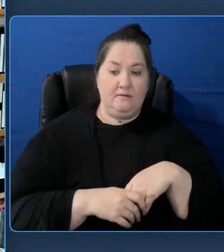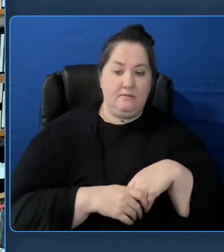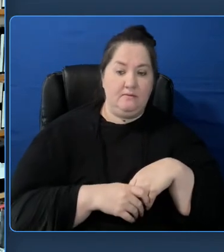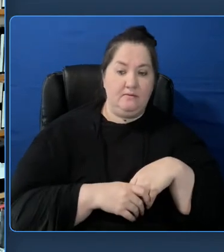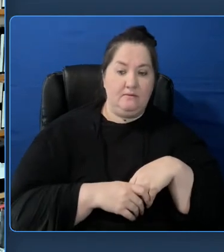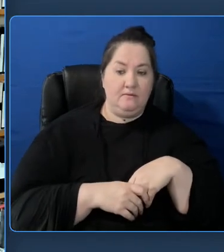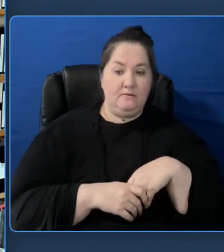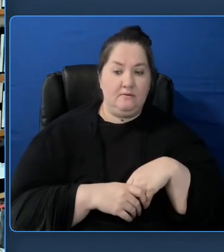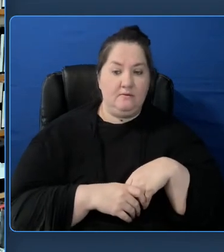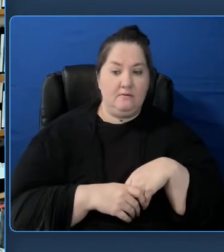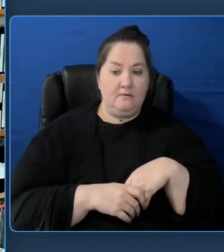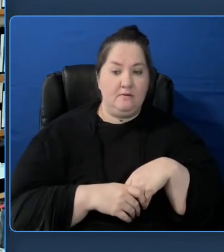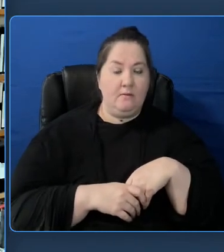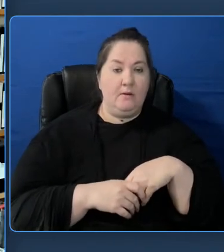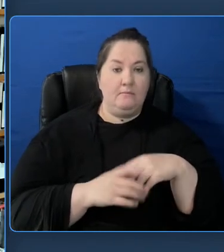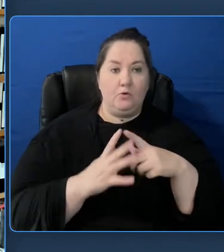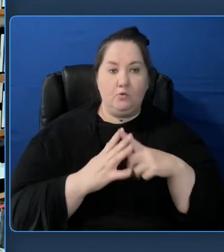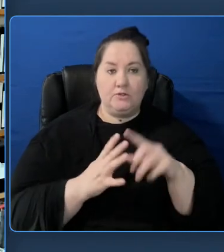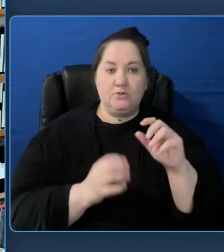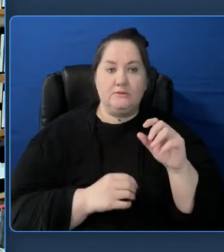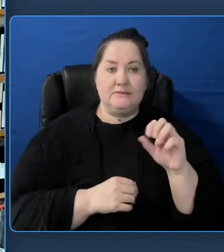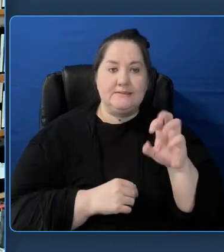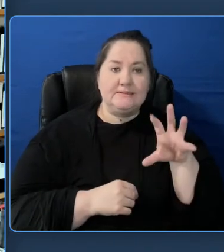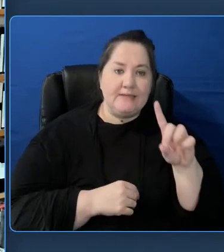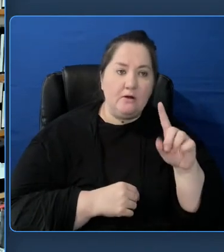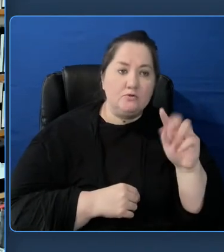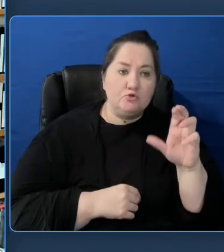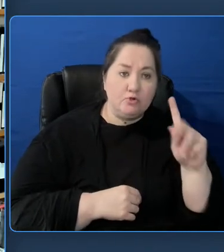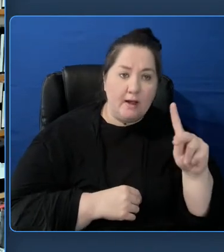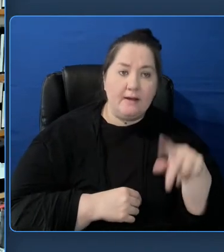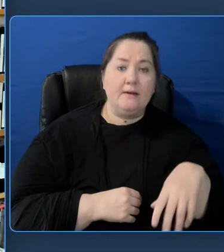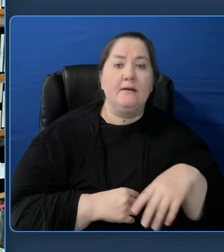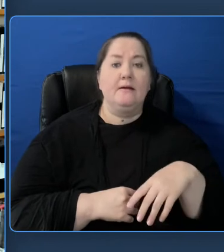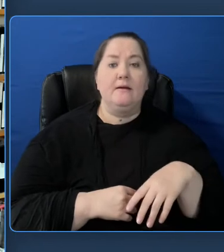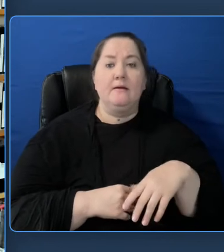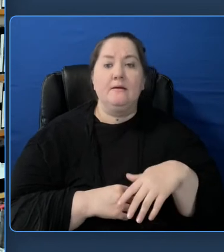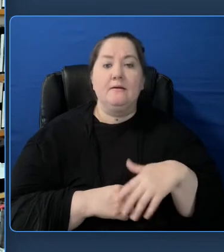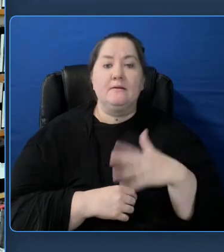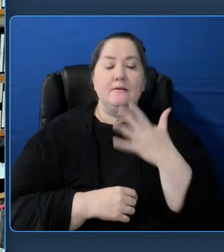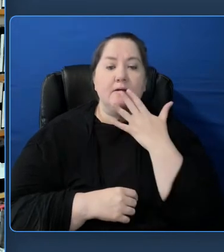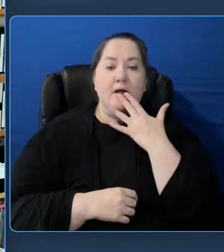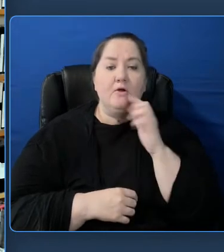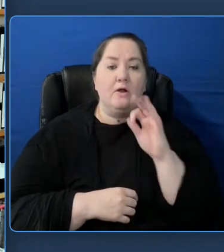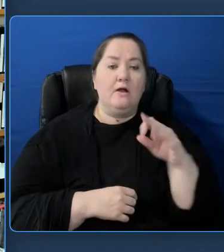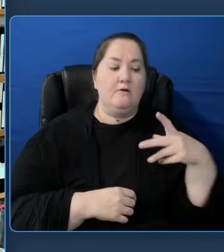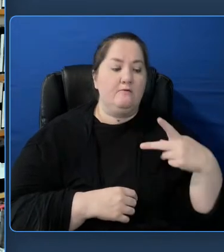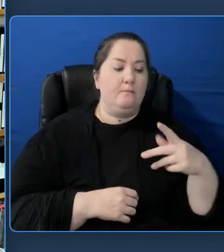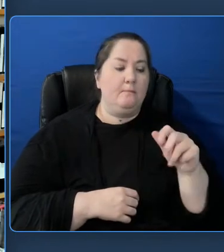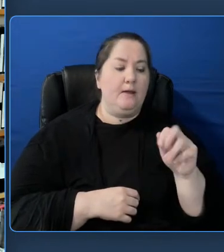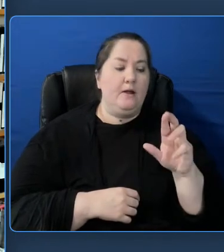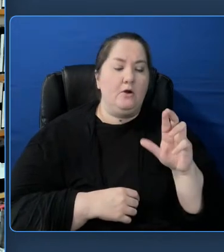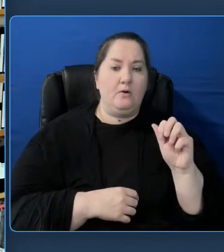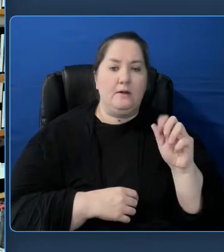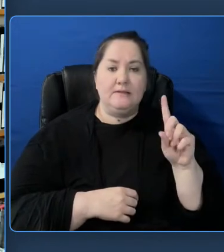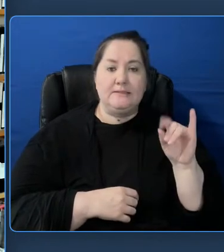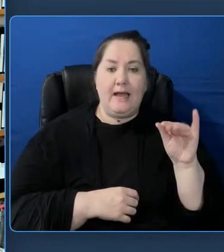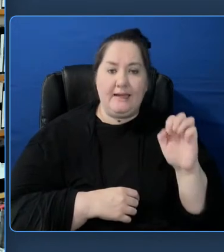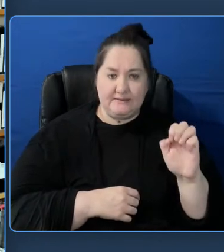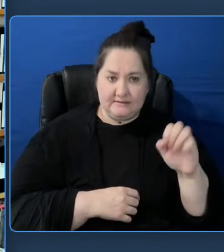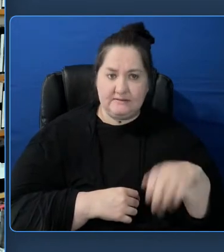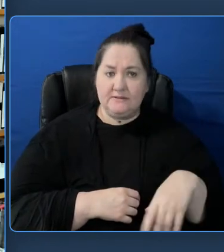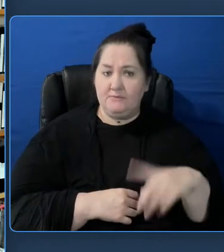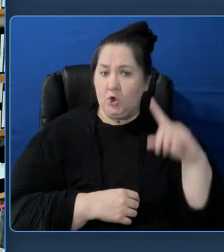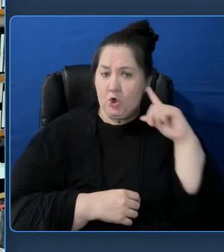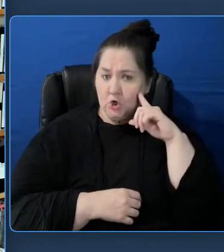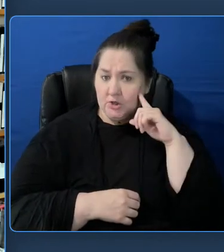image. I'm just going to play the original soundtrack. This is a major film, The Color of Paradise. You may have heard of it.